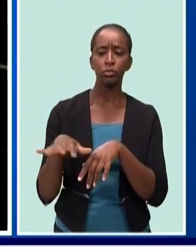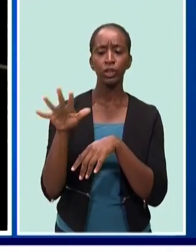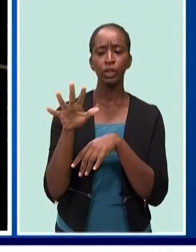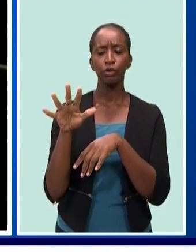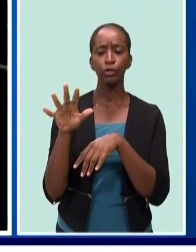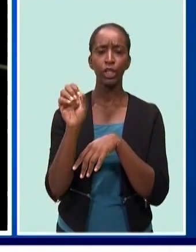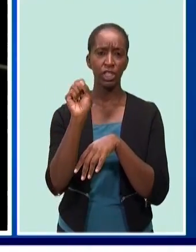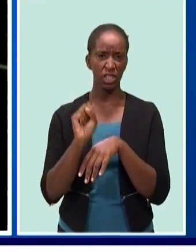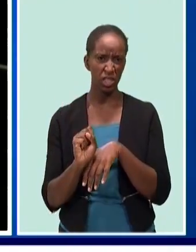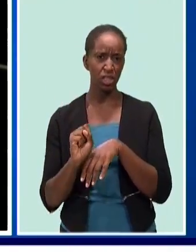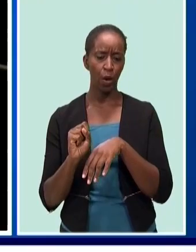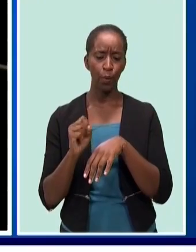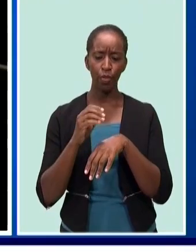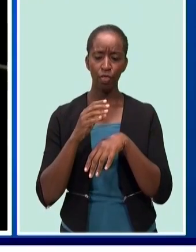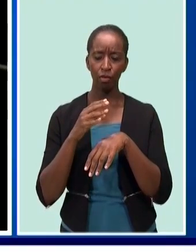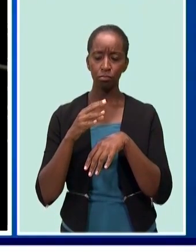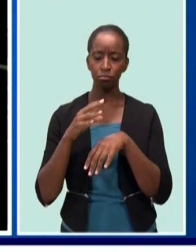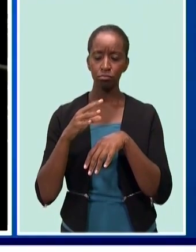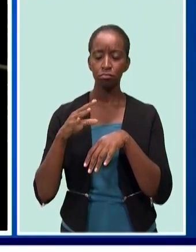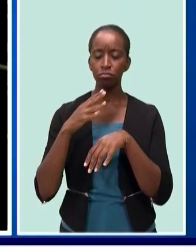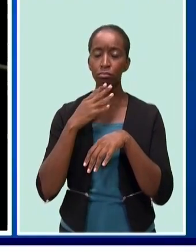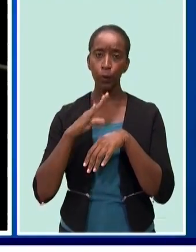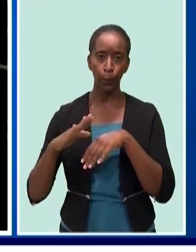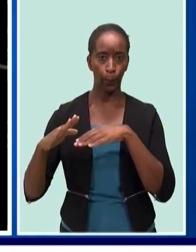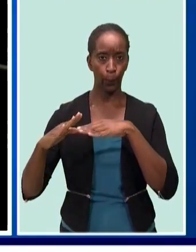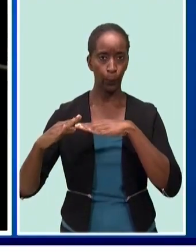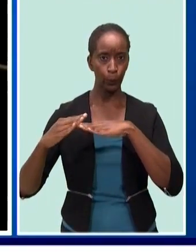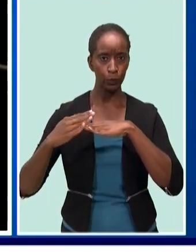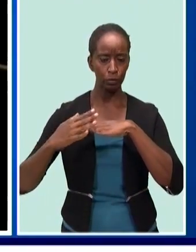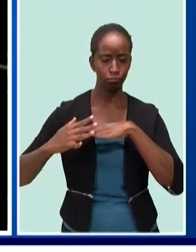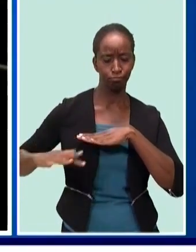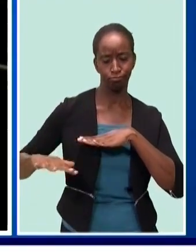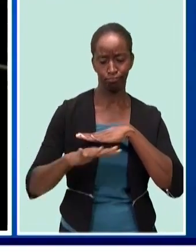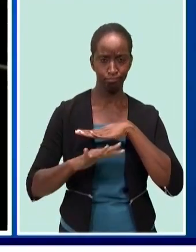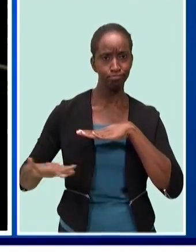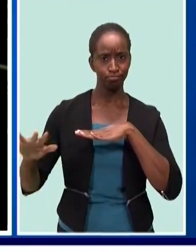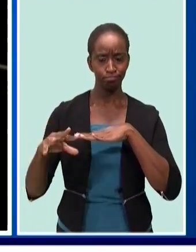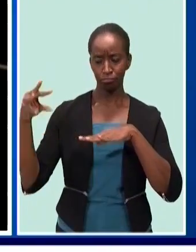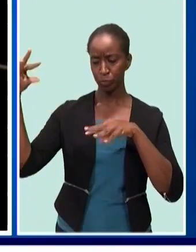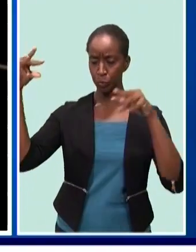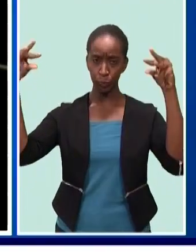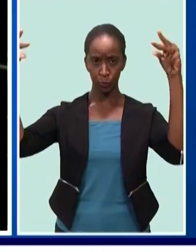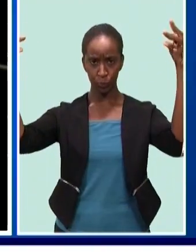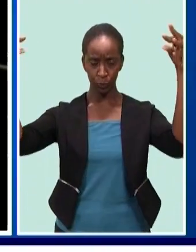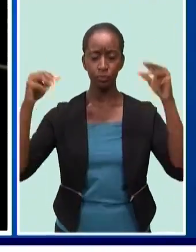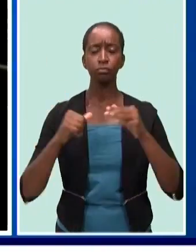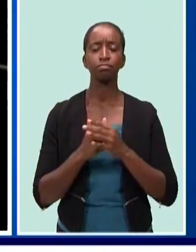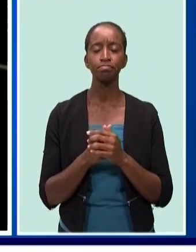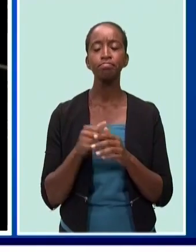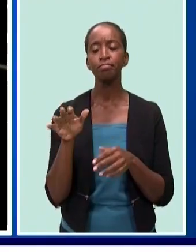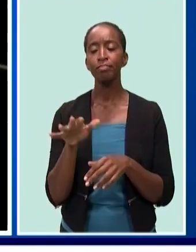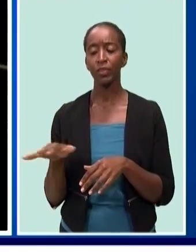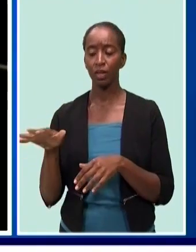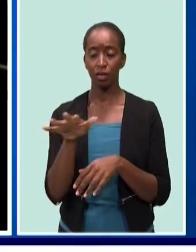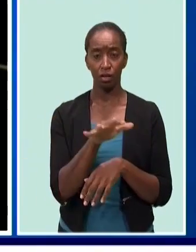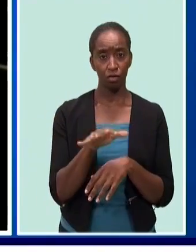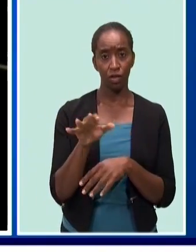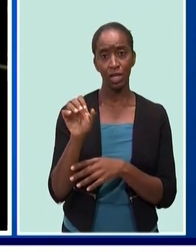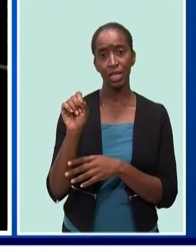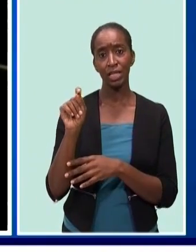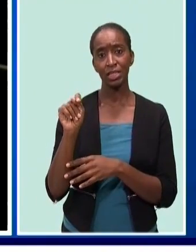to collaborate with the police. There's been specific collaboration undertaken in the areas of St. Lawrence Gap